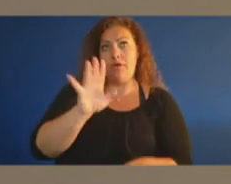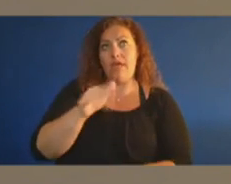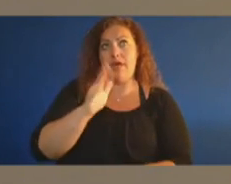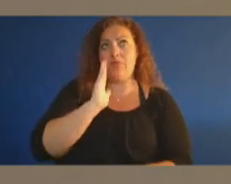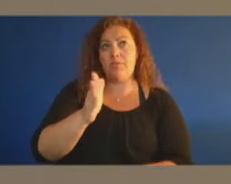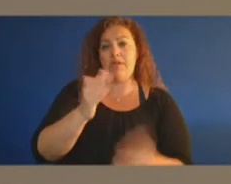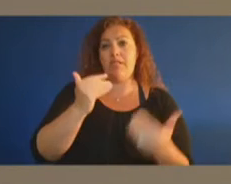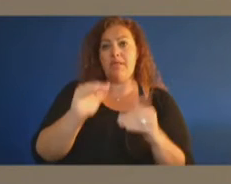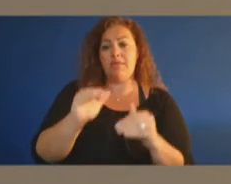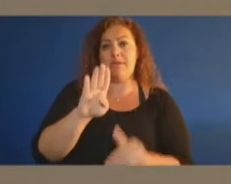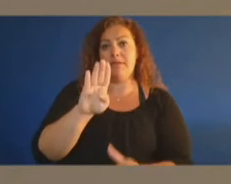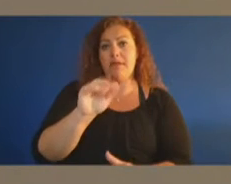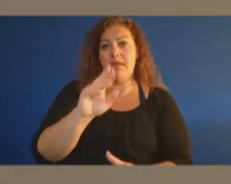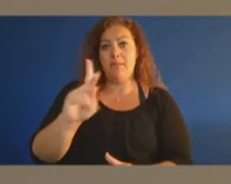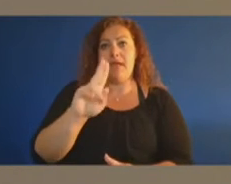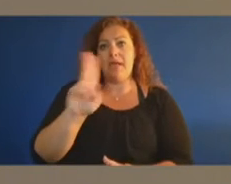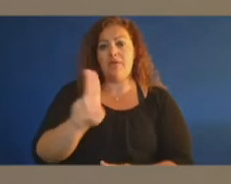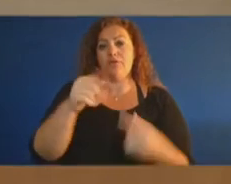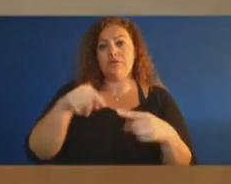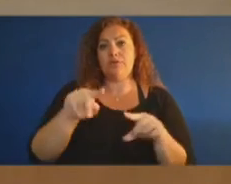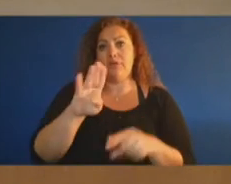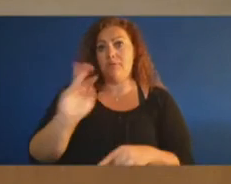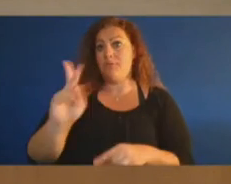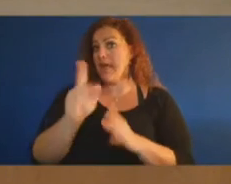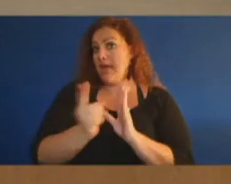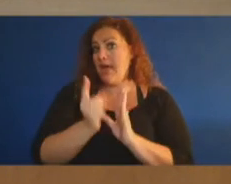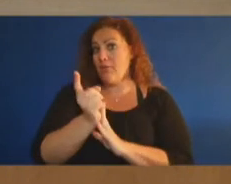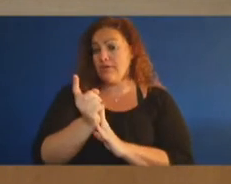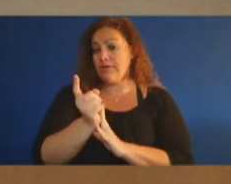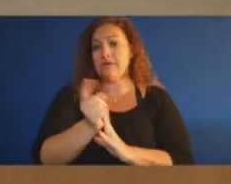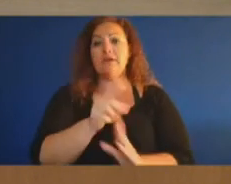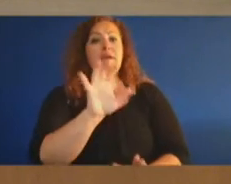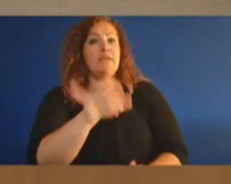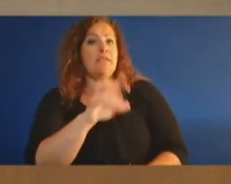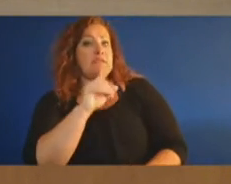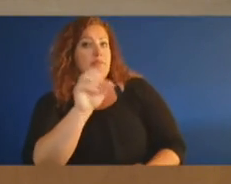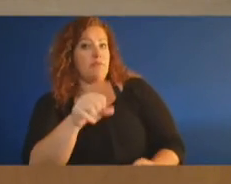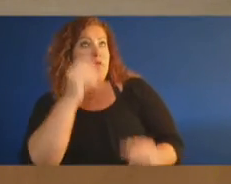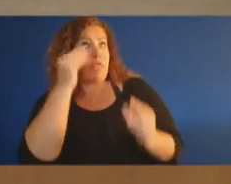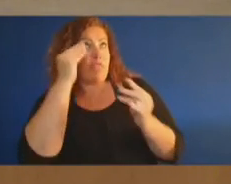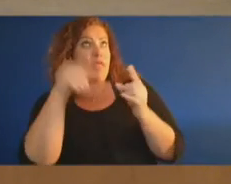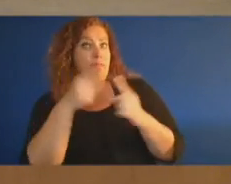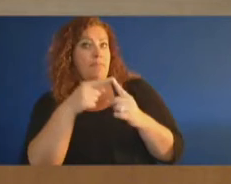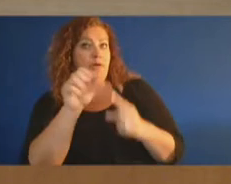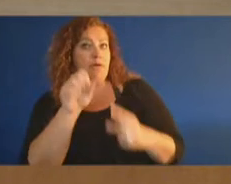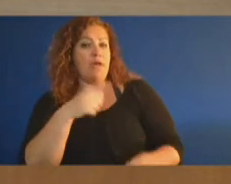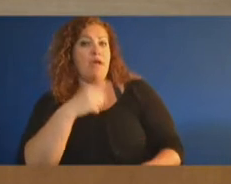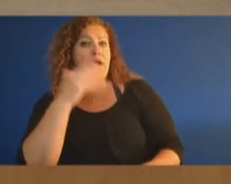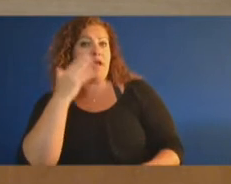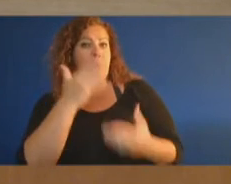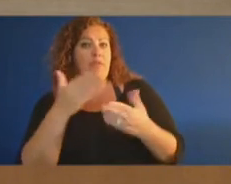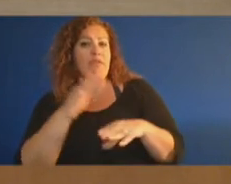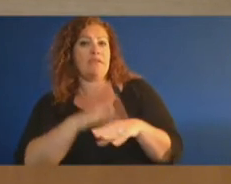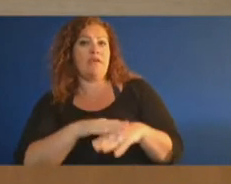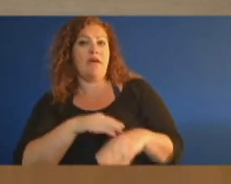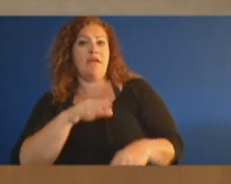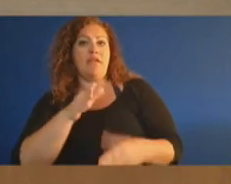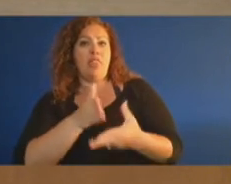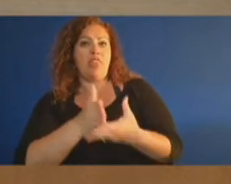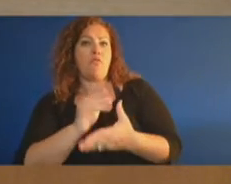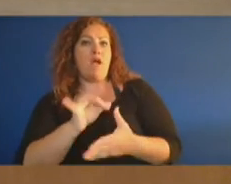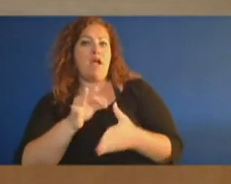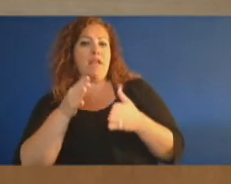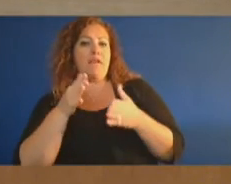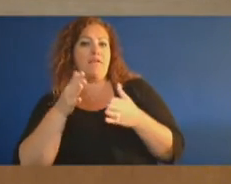um Bank usage during Bank hours I mean that's certainly something we can consider I know things in the right away like that I guess see do if there